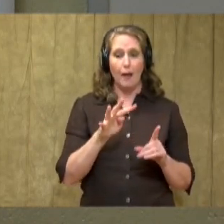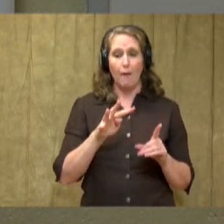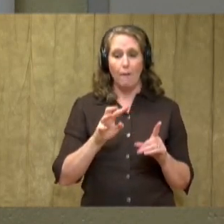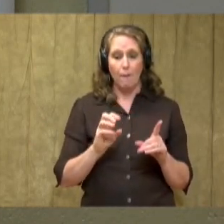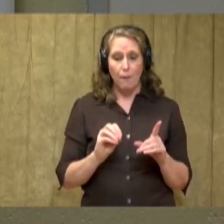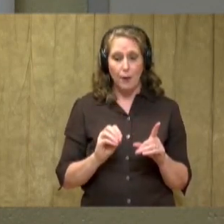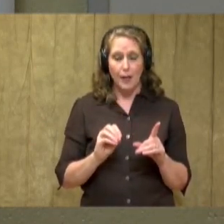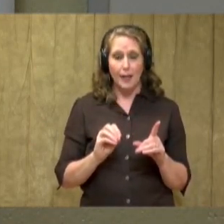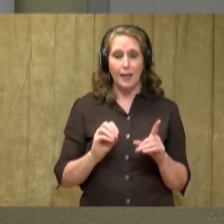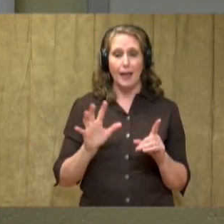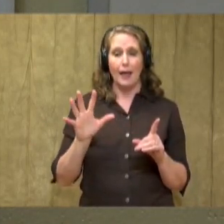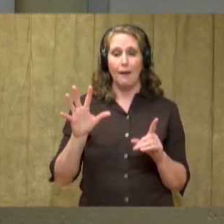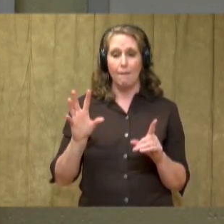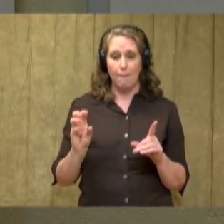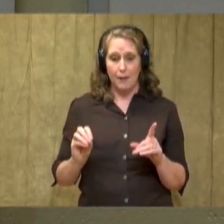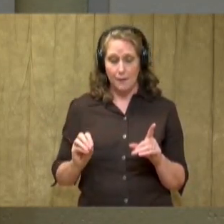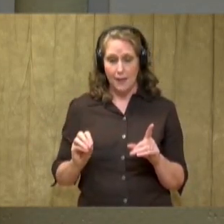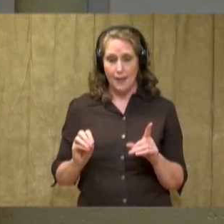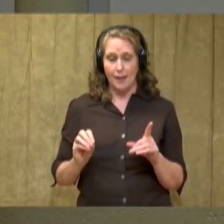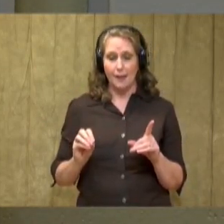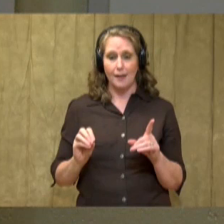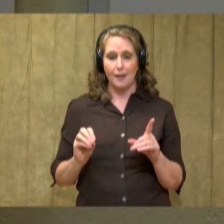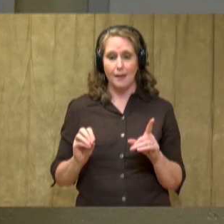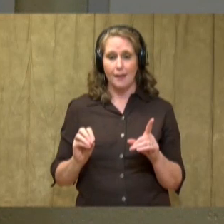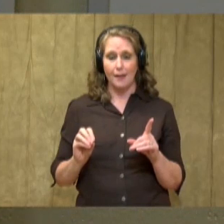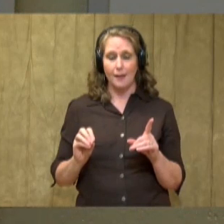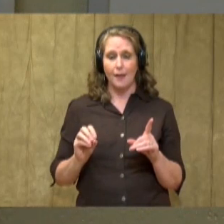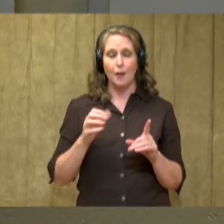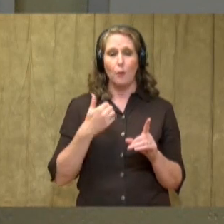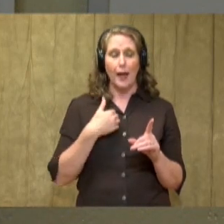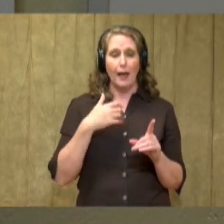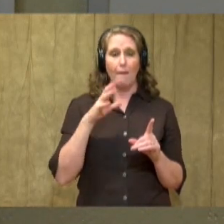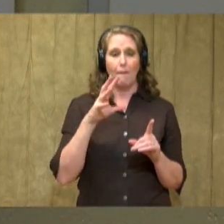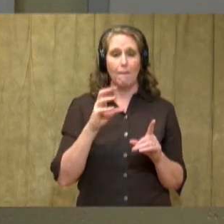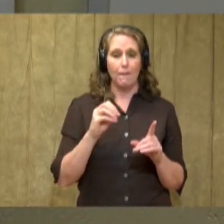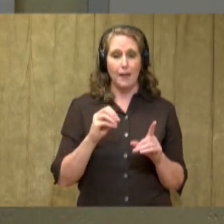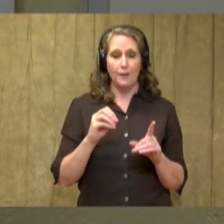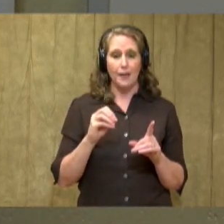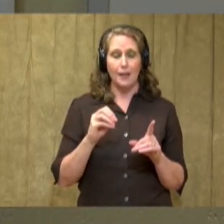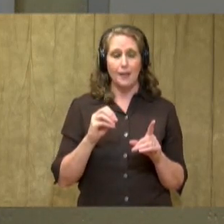30, 40, 50. We have 50